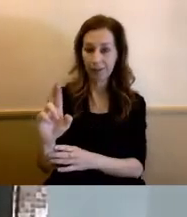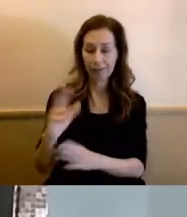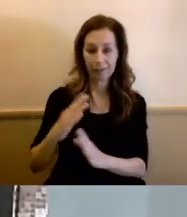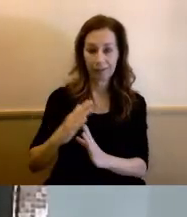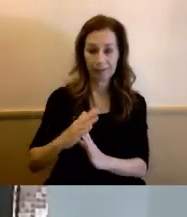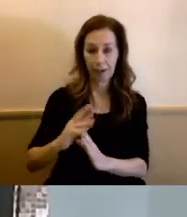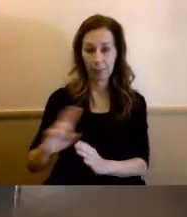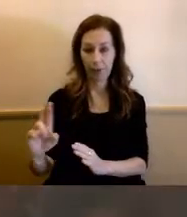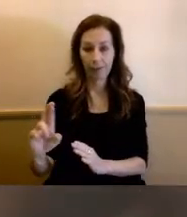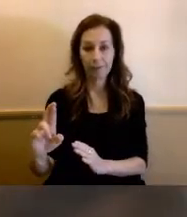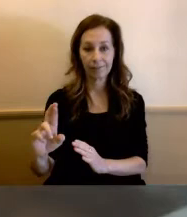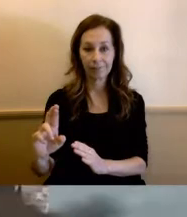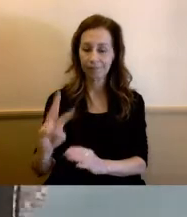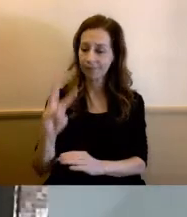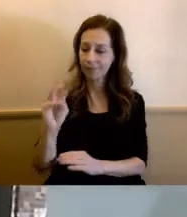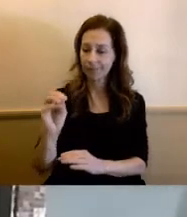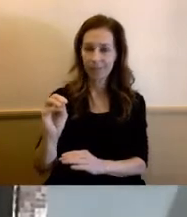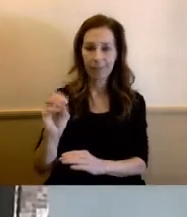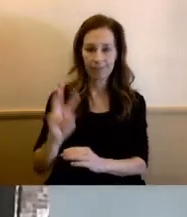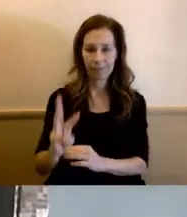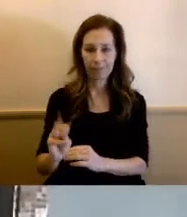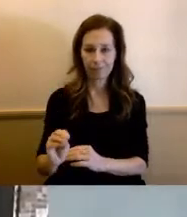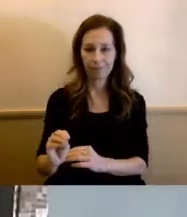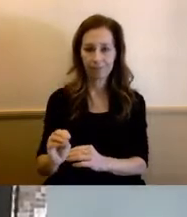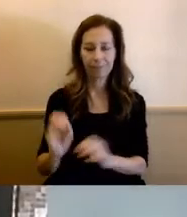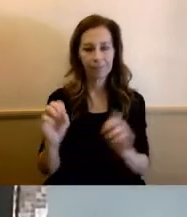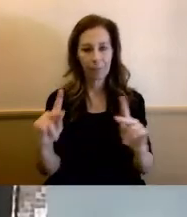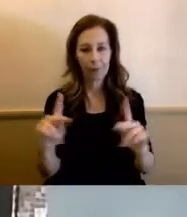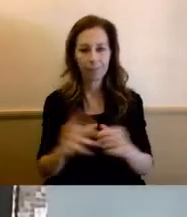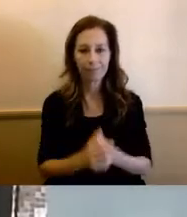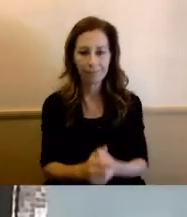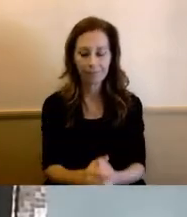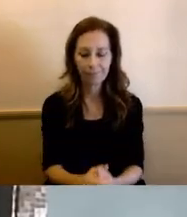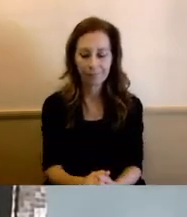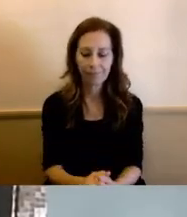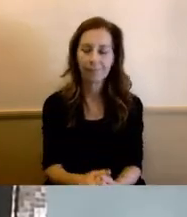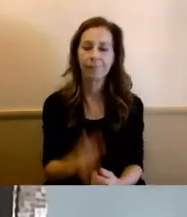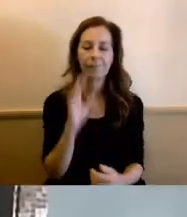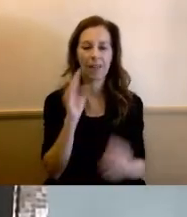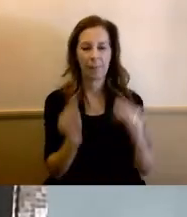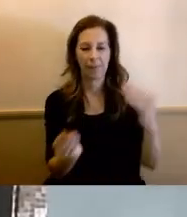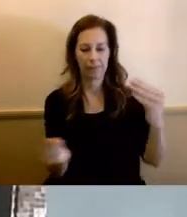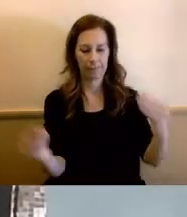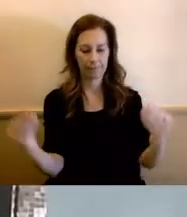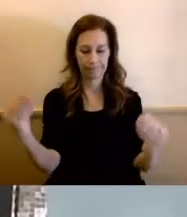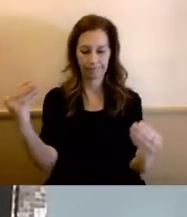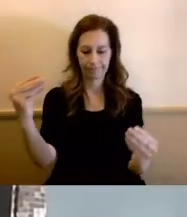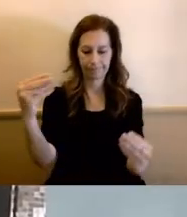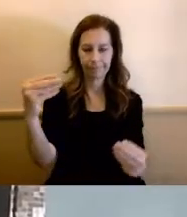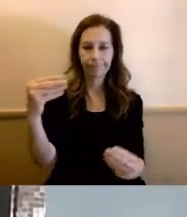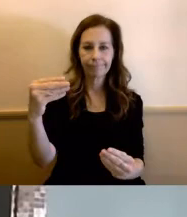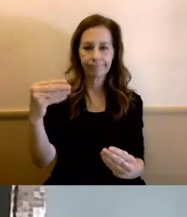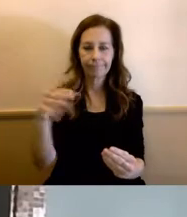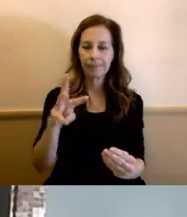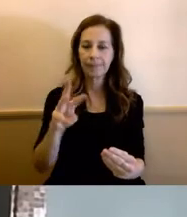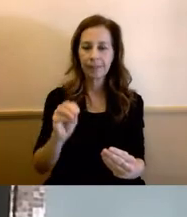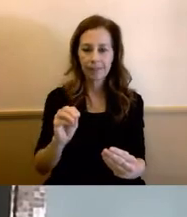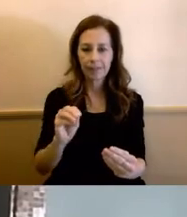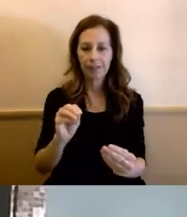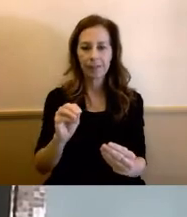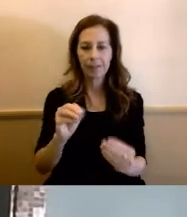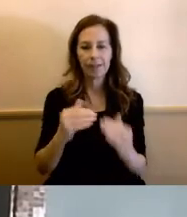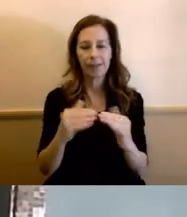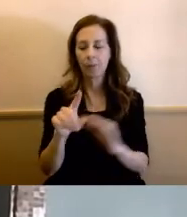60 degrees. Okay, so I'm just going to flip it this way. This is 60, so this is 120